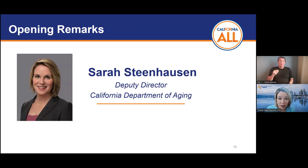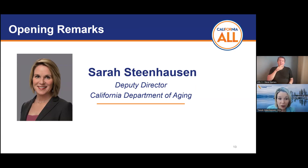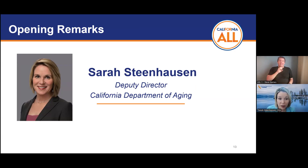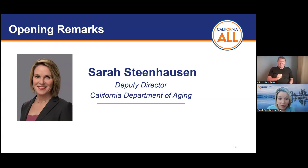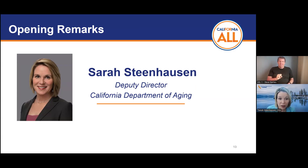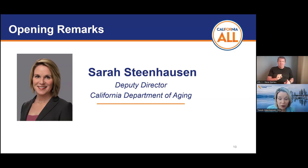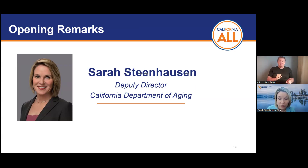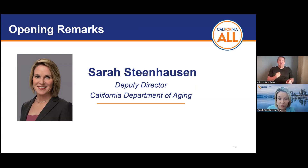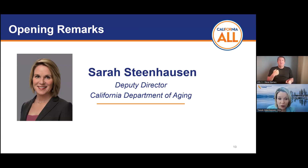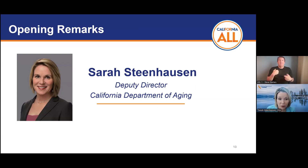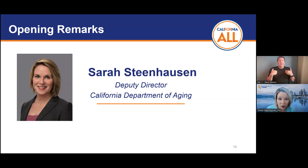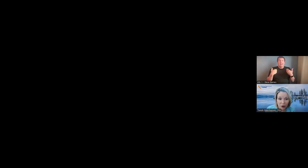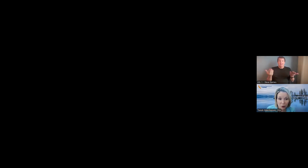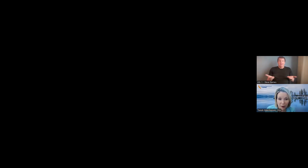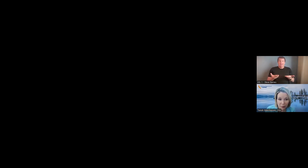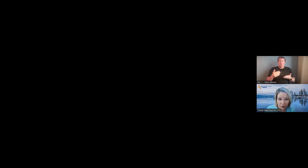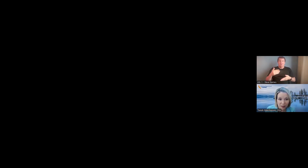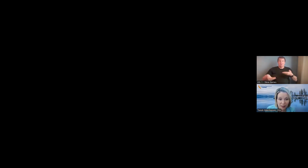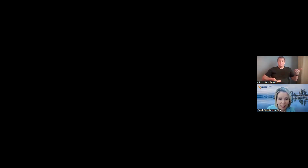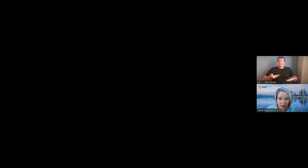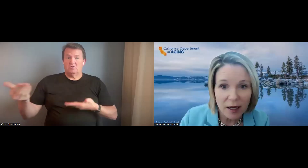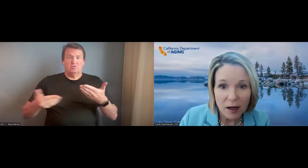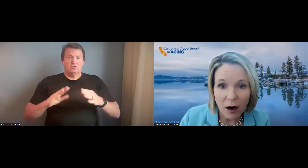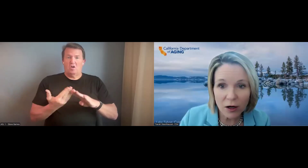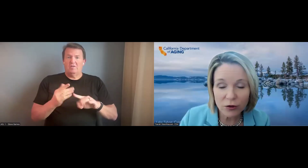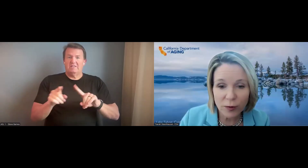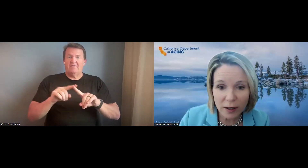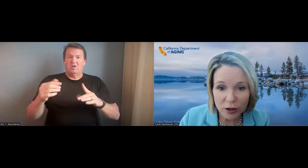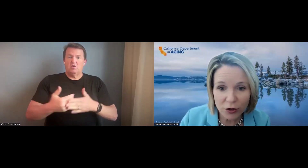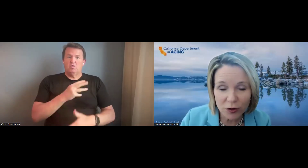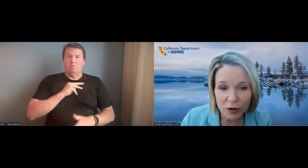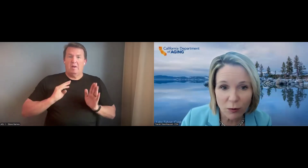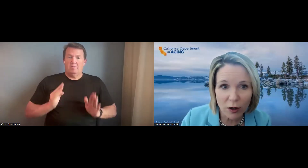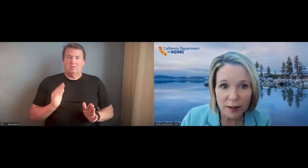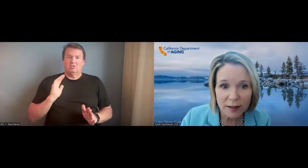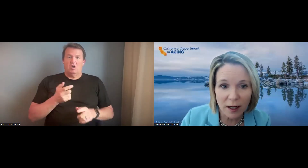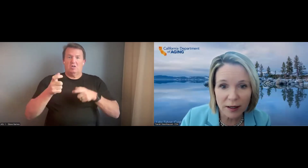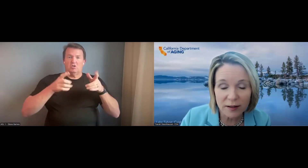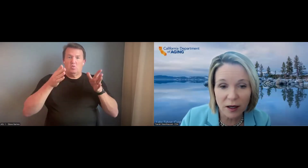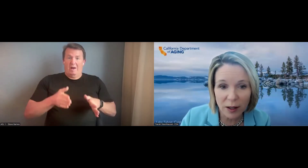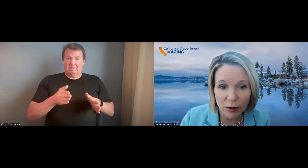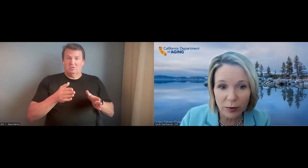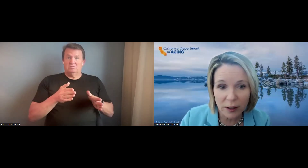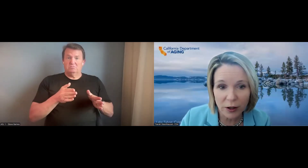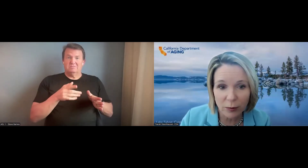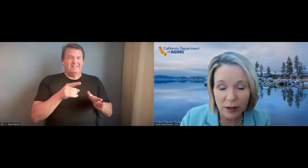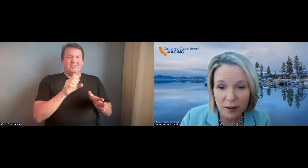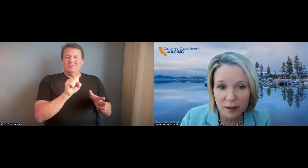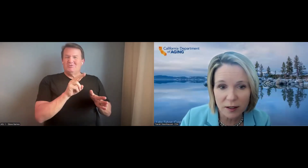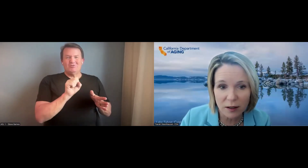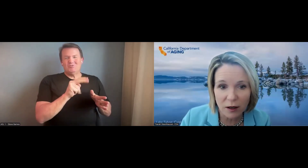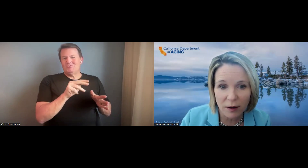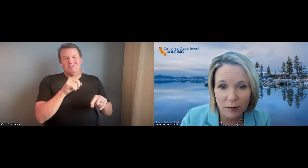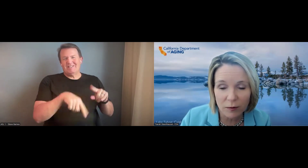to be here and to introduce all of our new members today. Our director, Susan DeMorris, is unable to be here